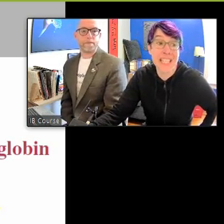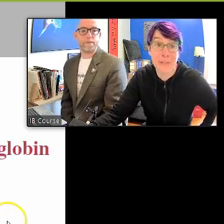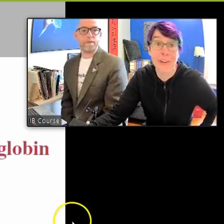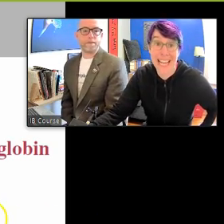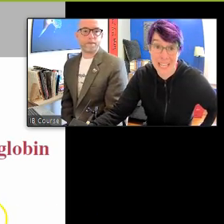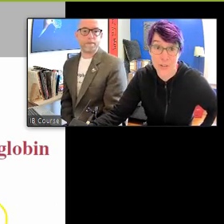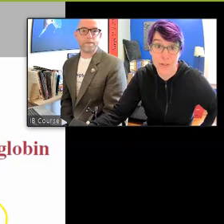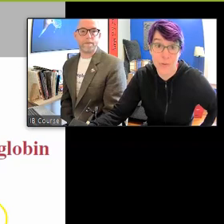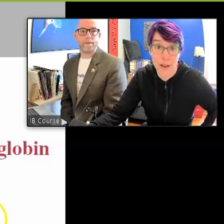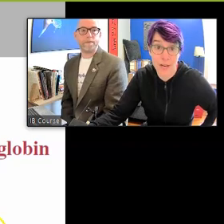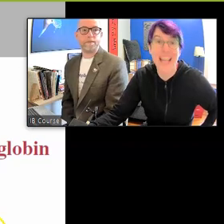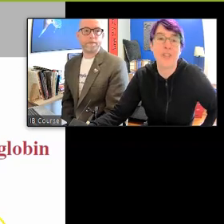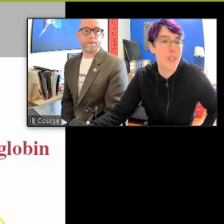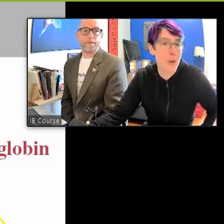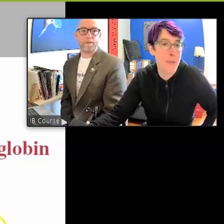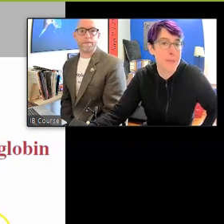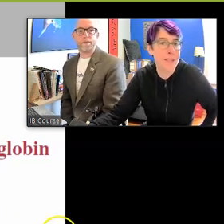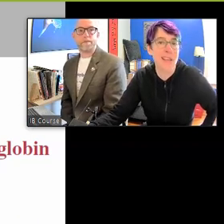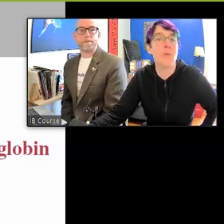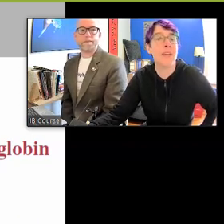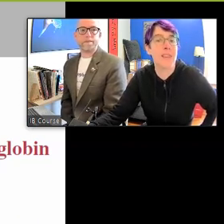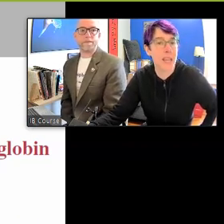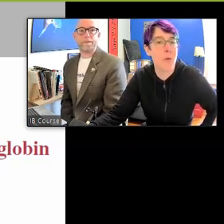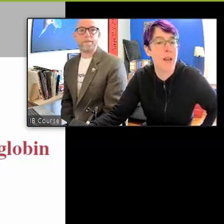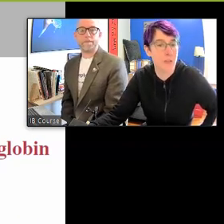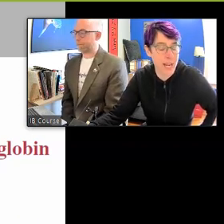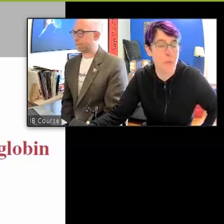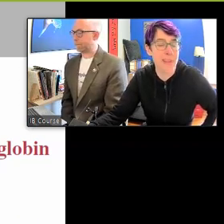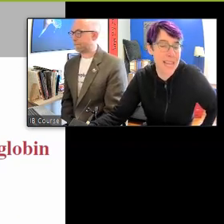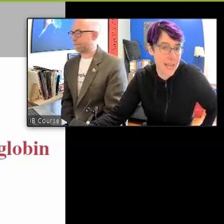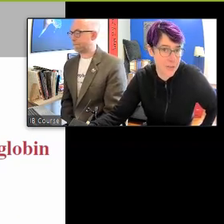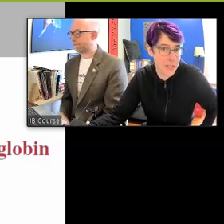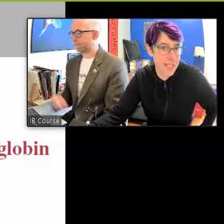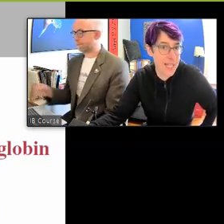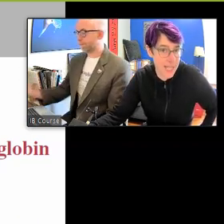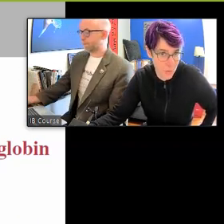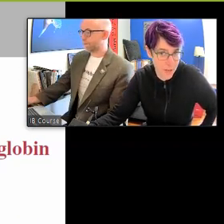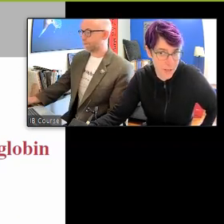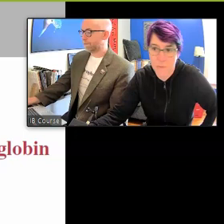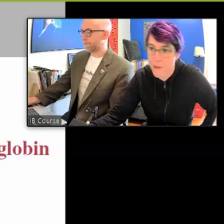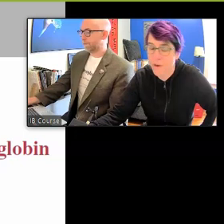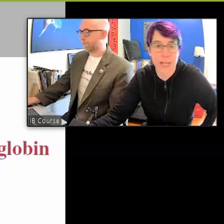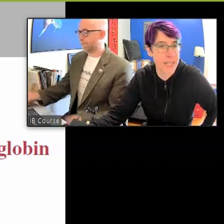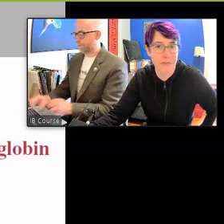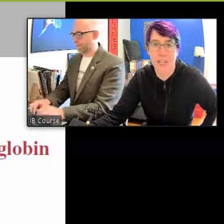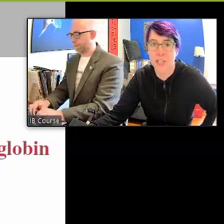many different answers, right? It just so happens that we think we understand what the answer is to this one.